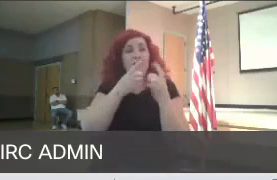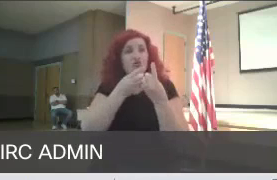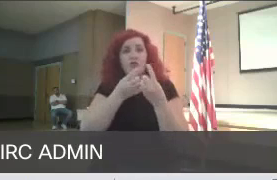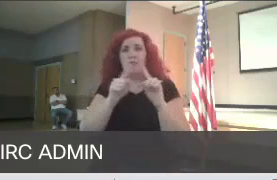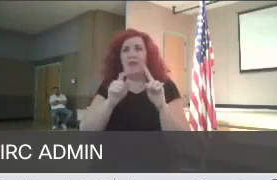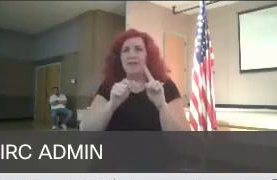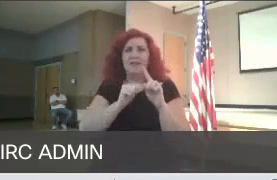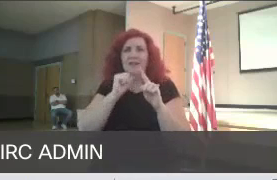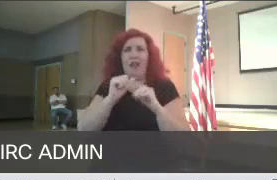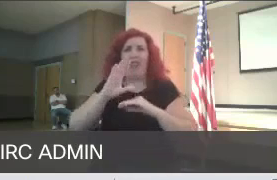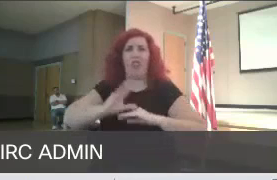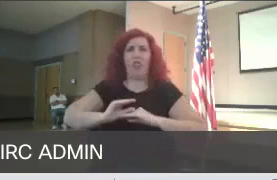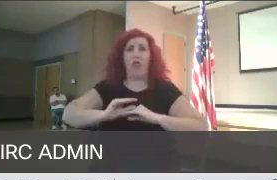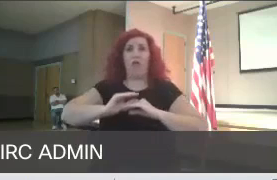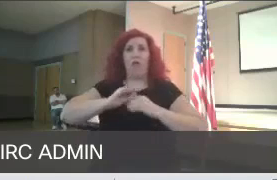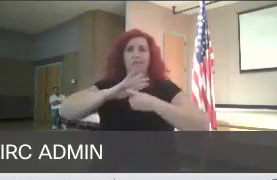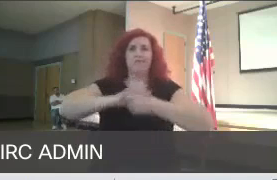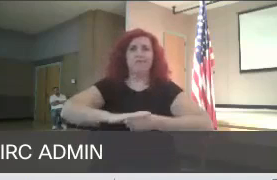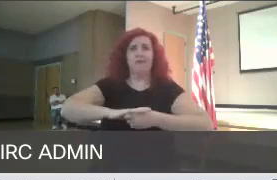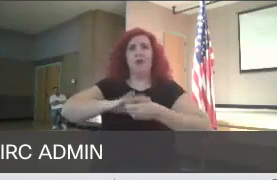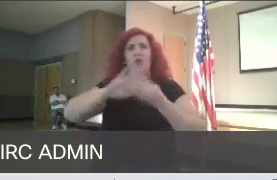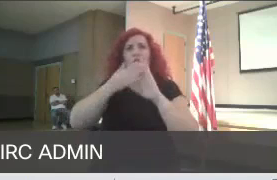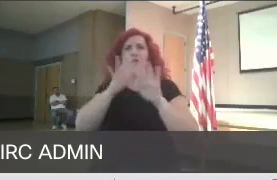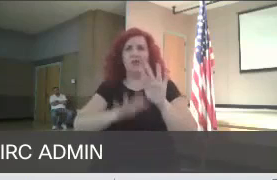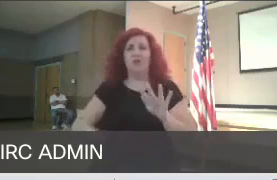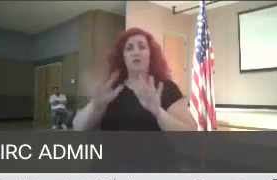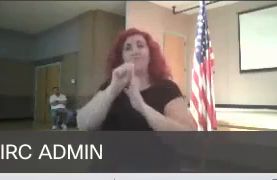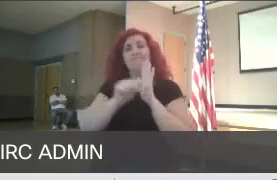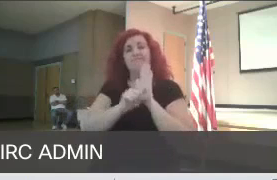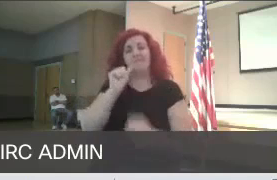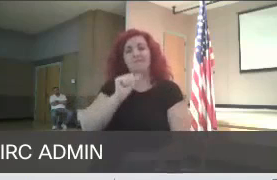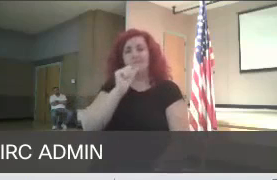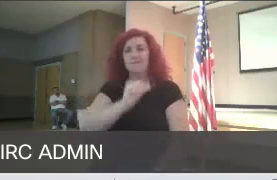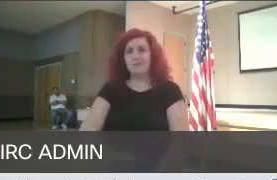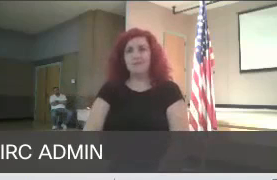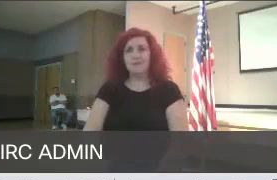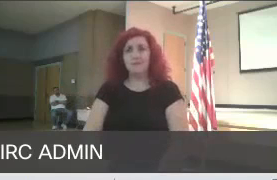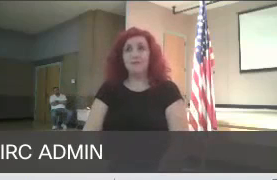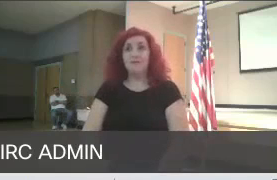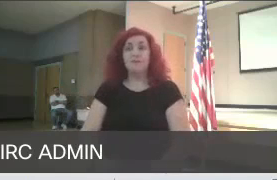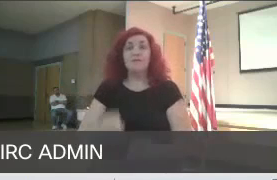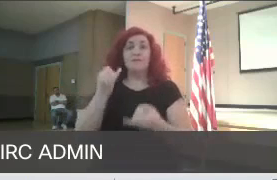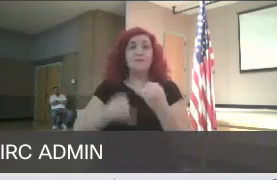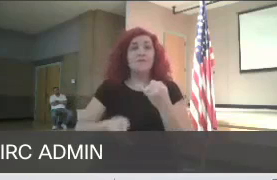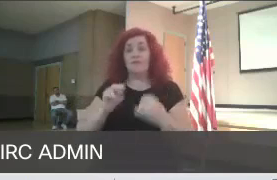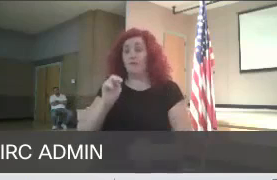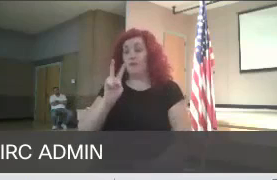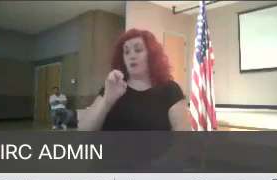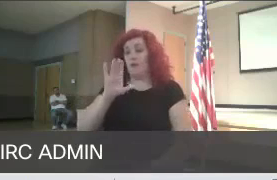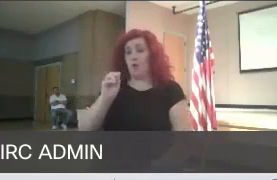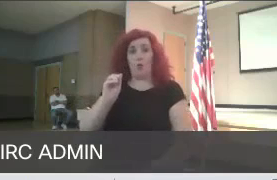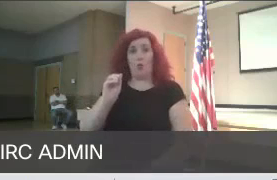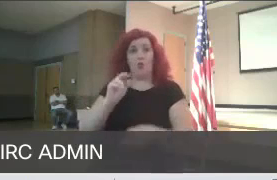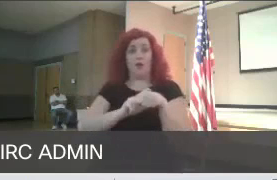to the communities across the state of Arizona. And finally, the Navajo Nation is using the